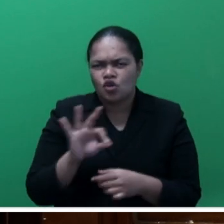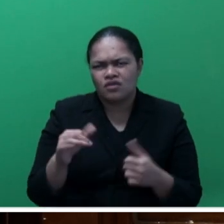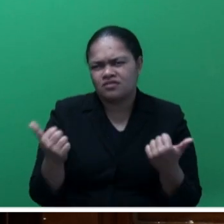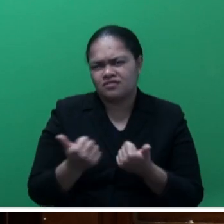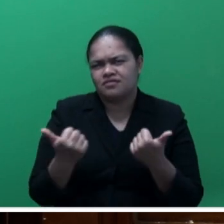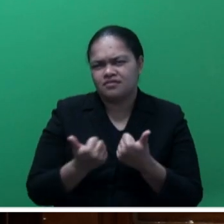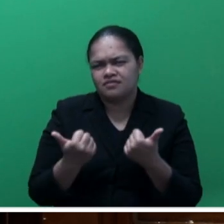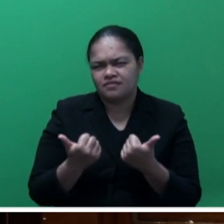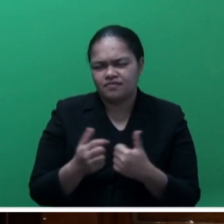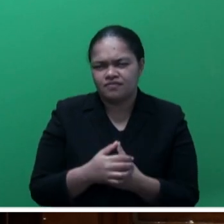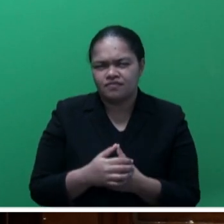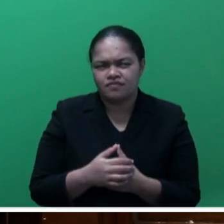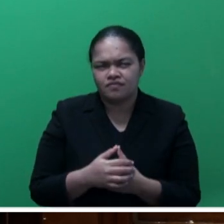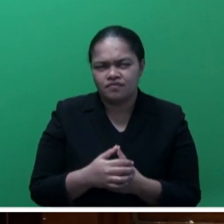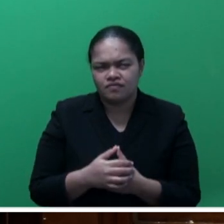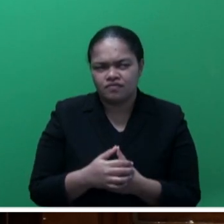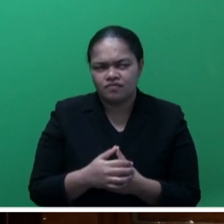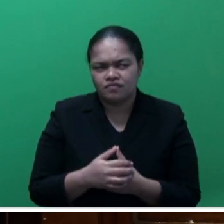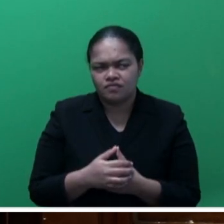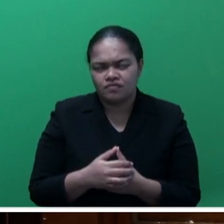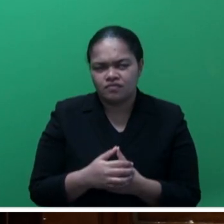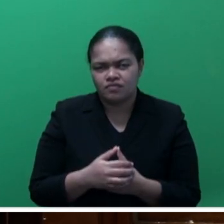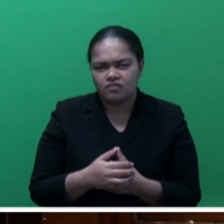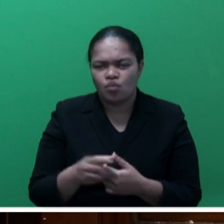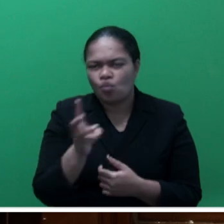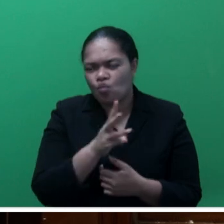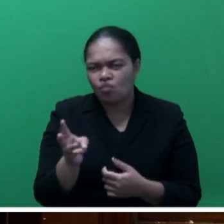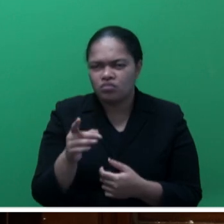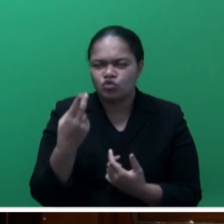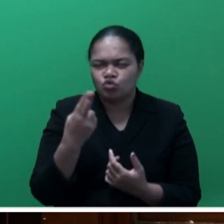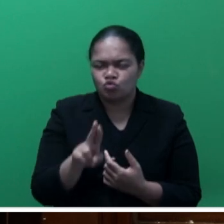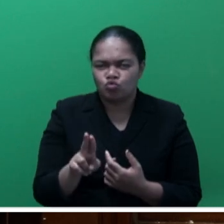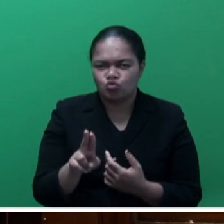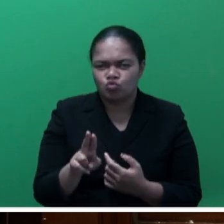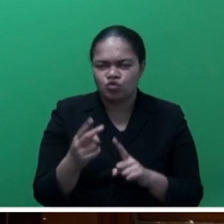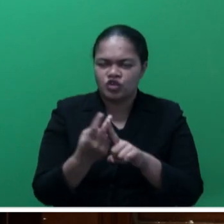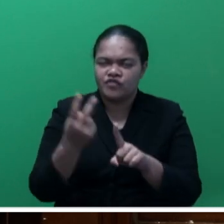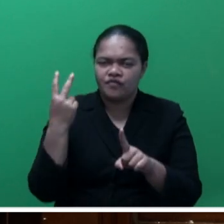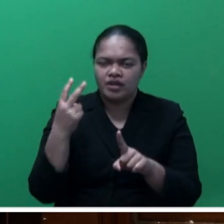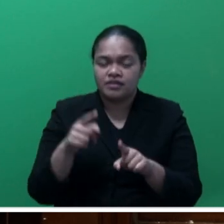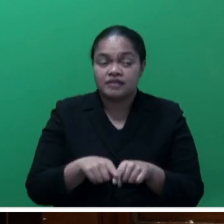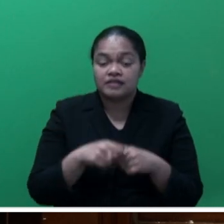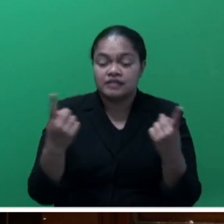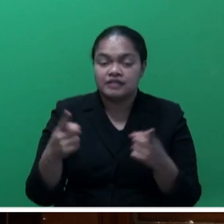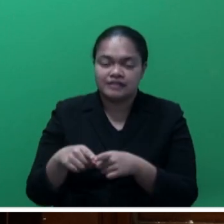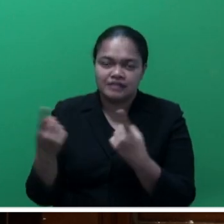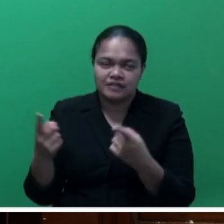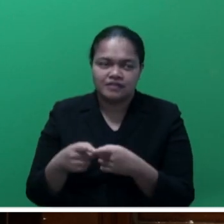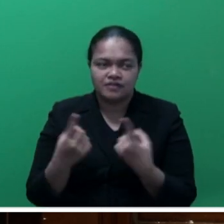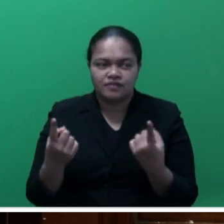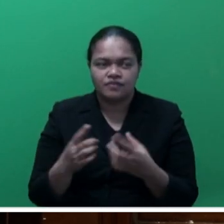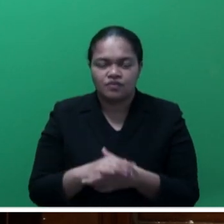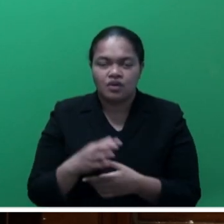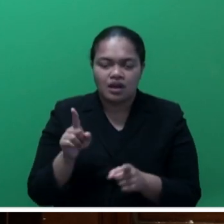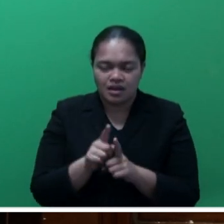differentiation within its definitions to reflect the difference in scale, as I mentioned